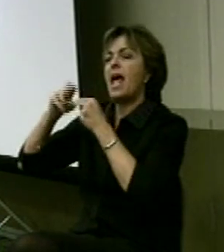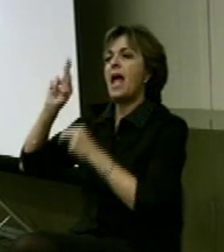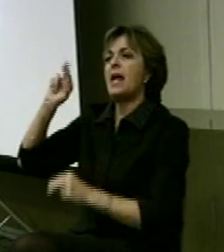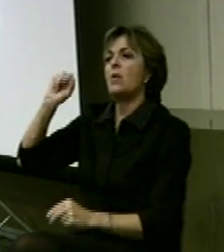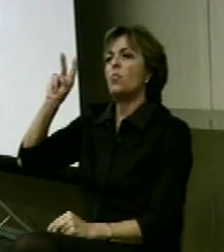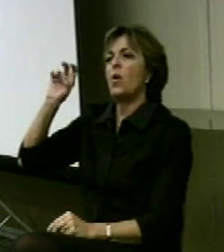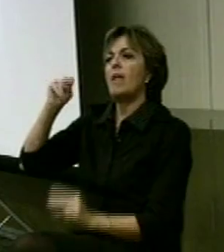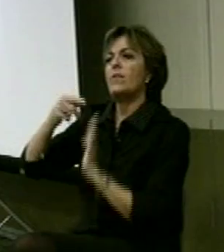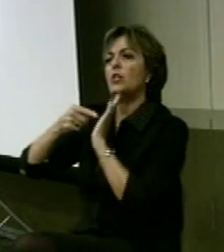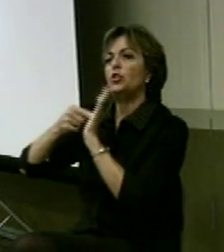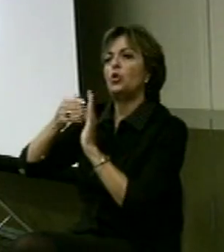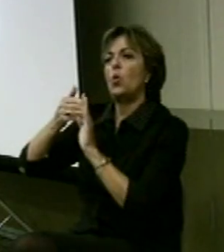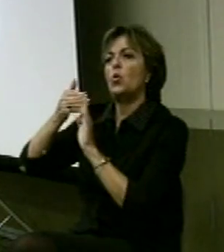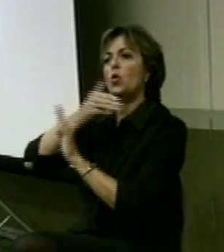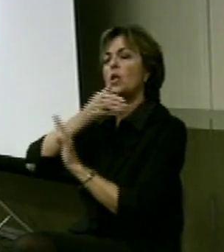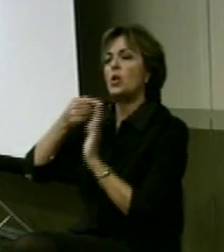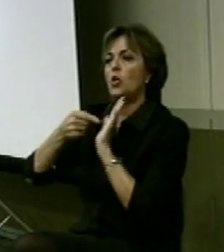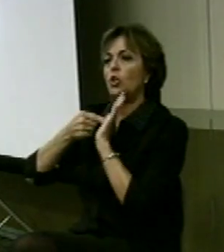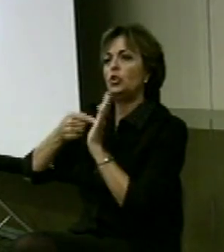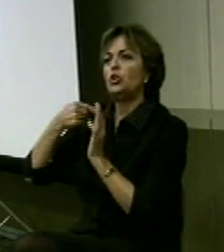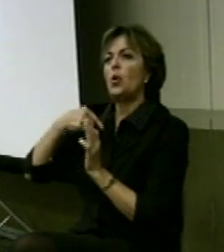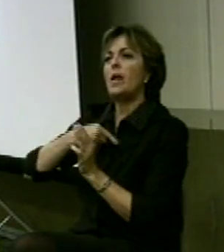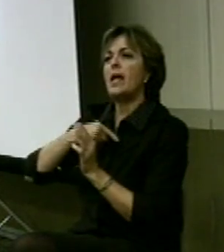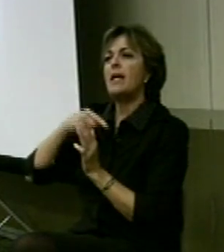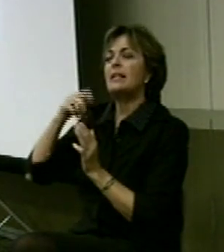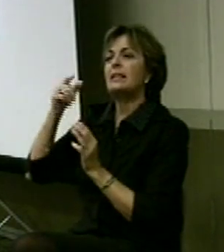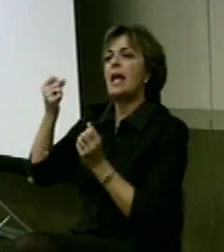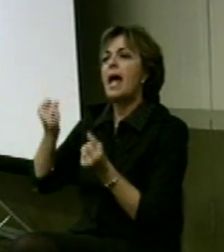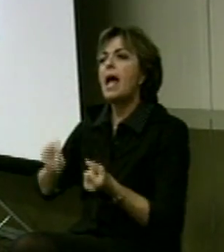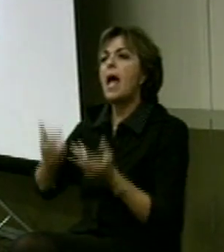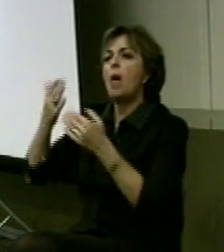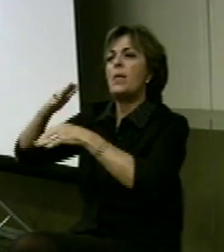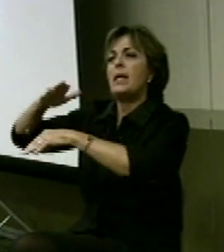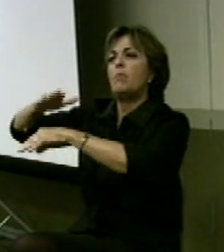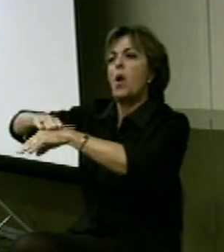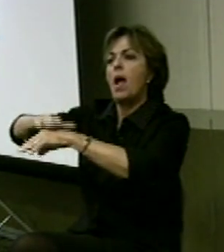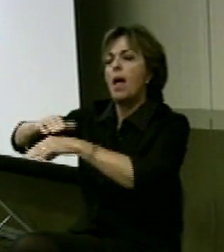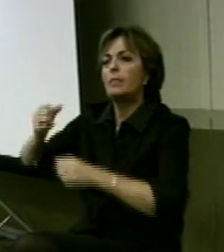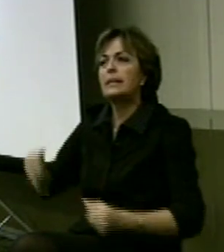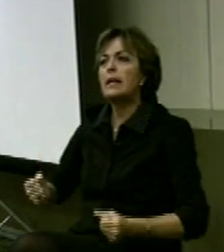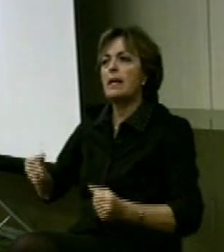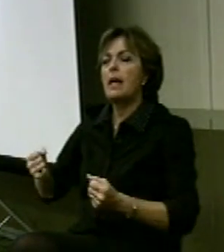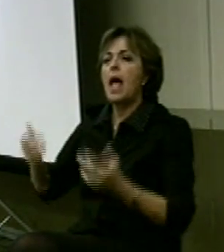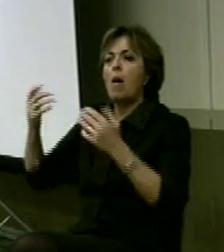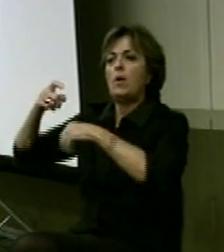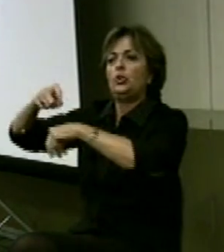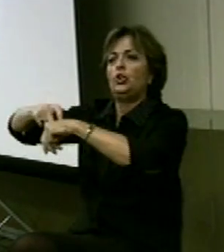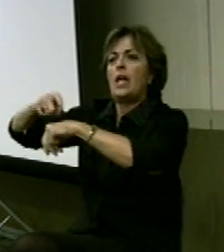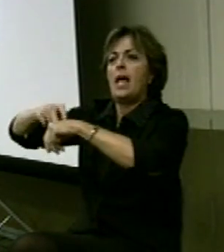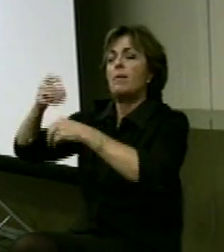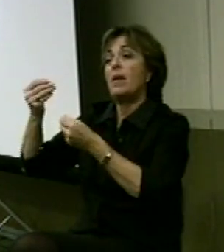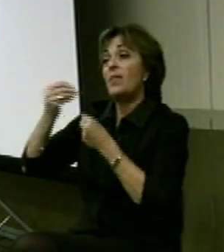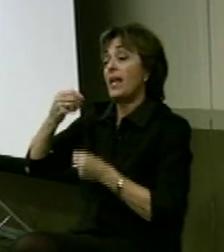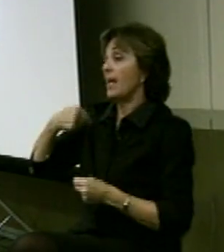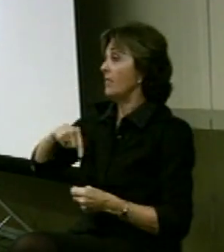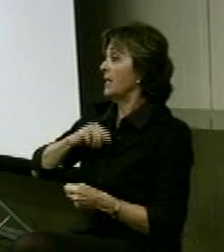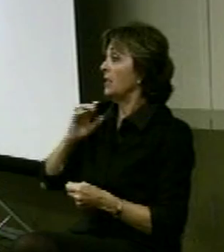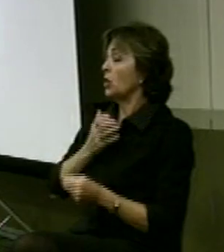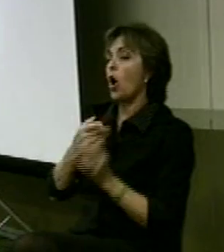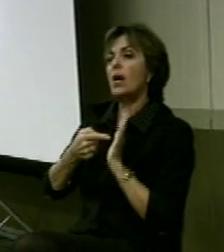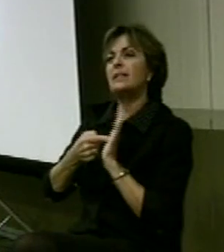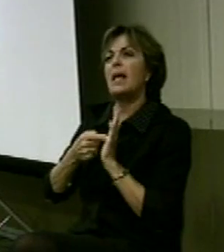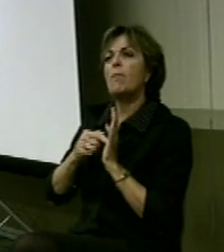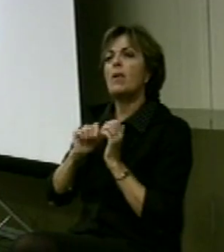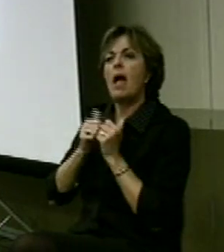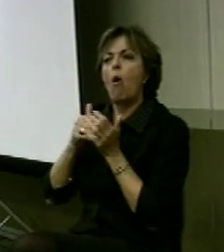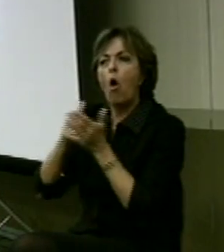slide that Raven showed earlier, which is showing us the amount of prompts and the amount of time, which gives us our example